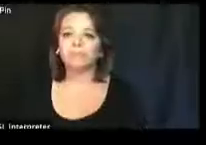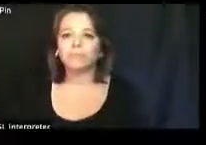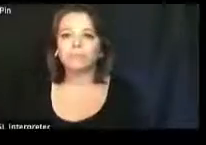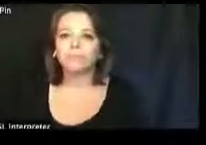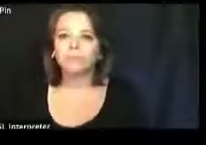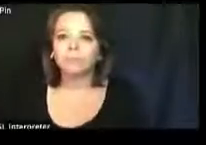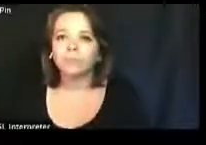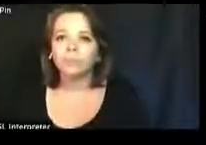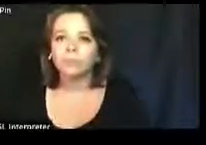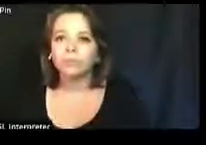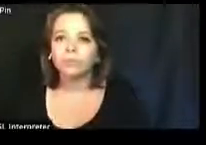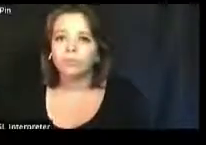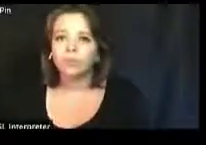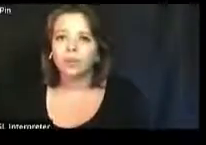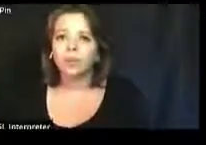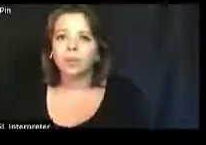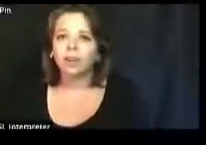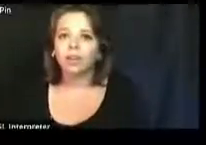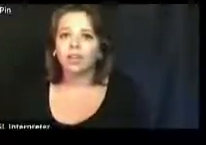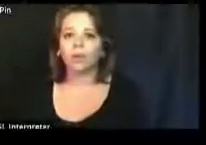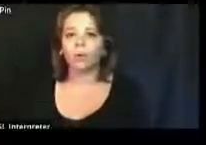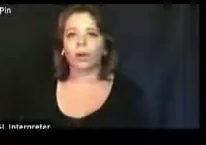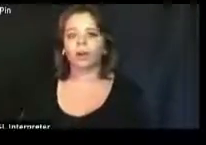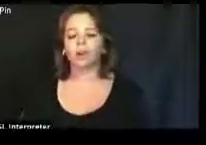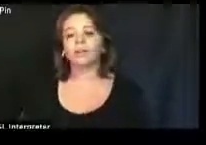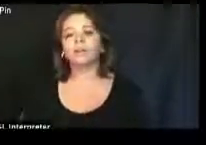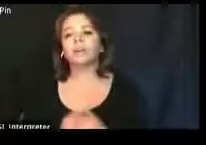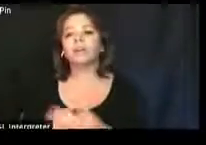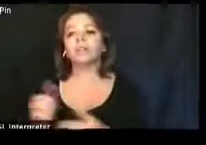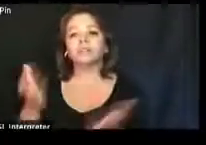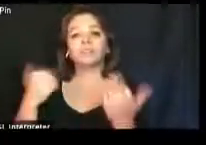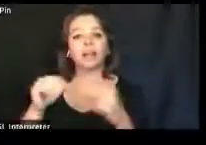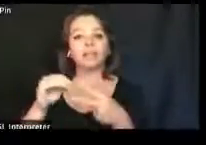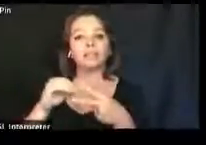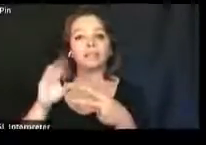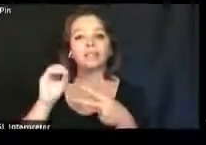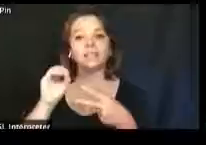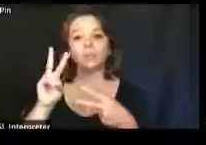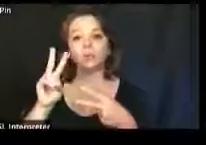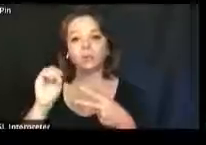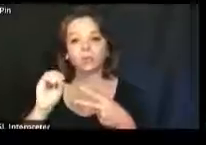Right now we will have 020, and up next will be 035.